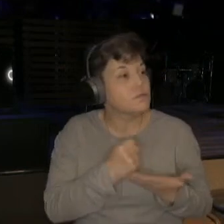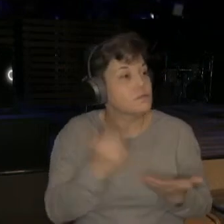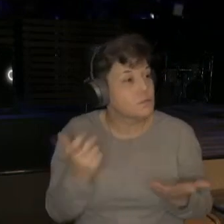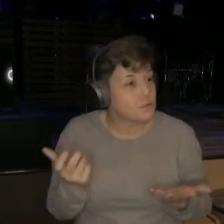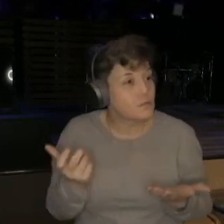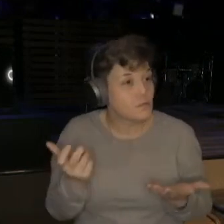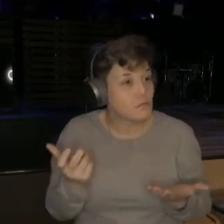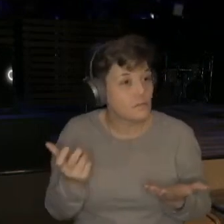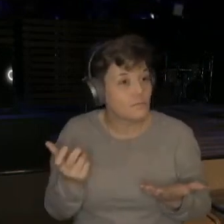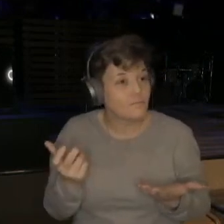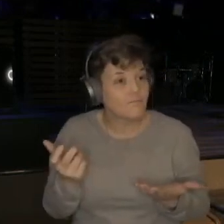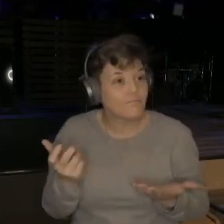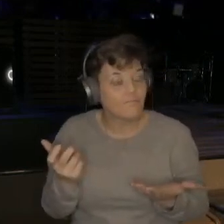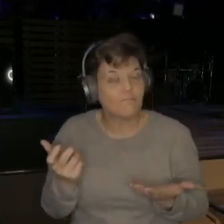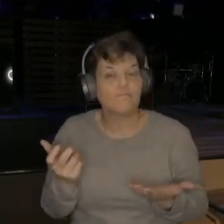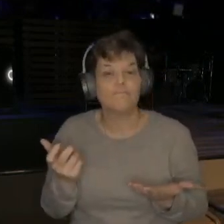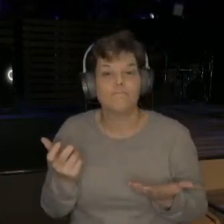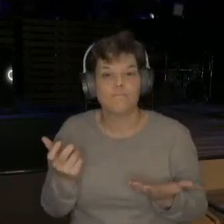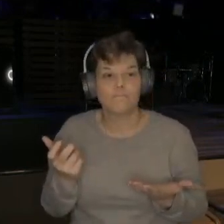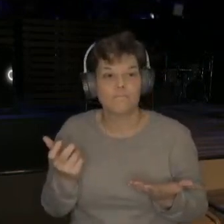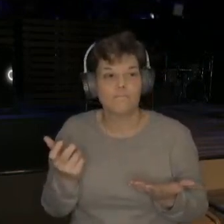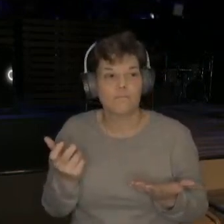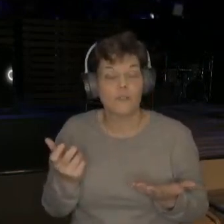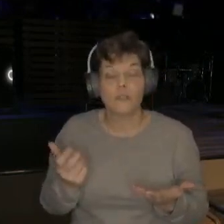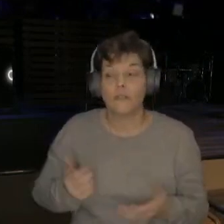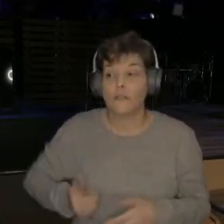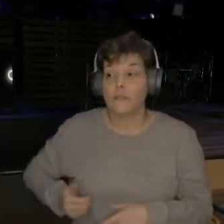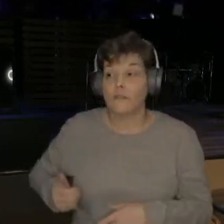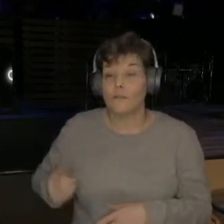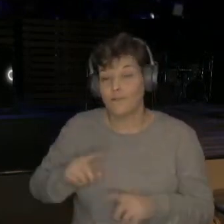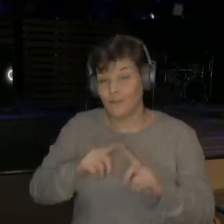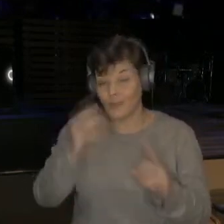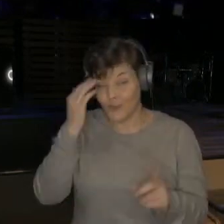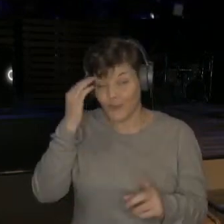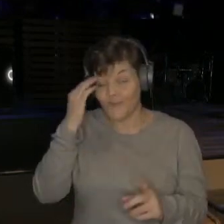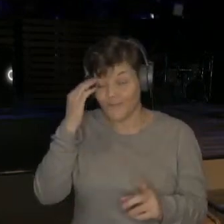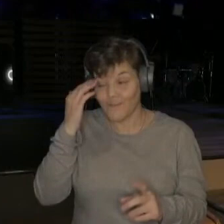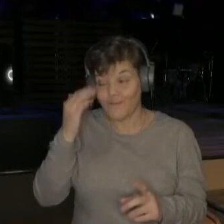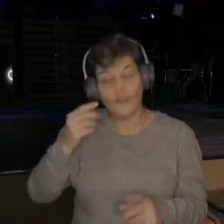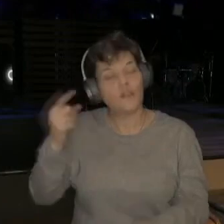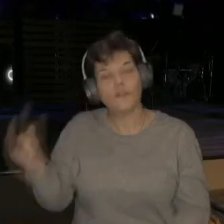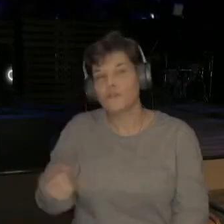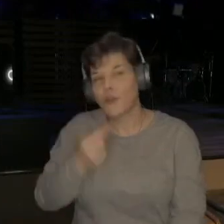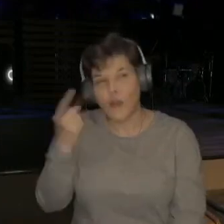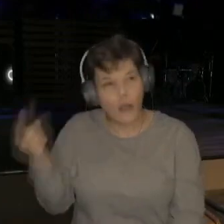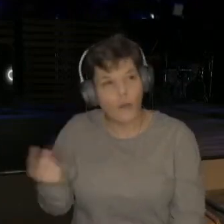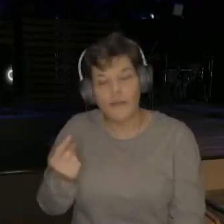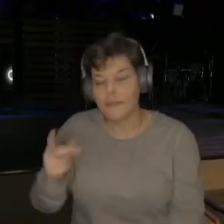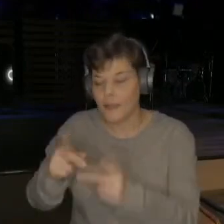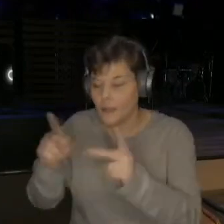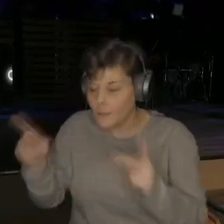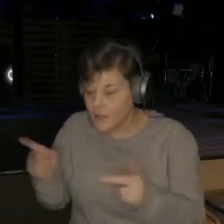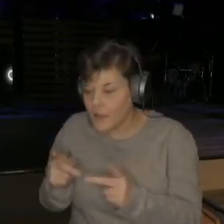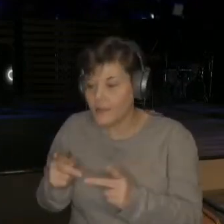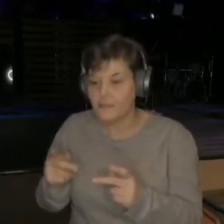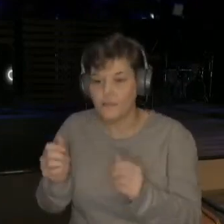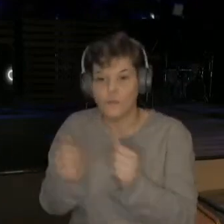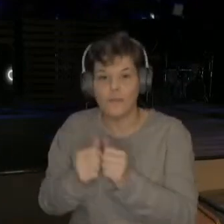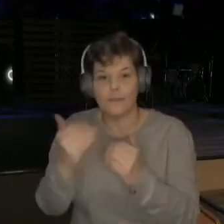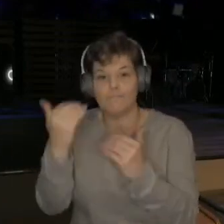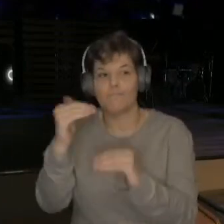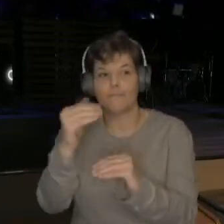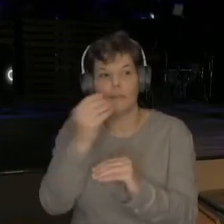But don't you know that there's always a famine in the world? When you choose to leave your father's provision,